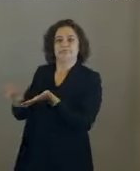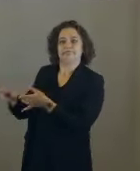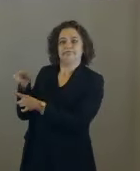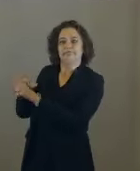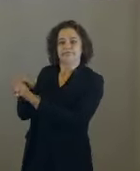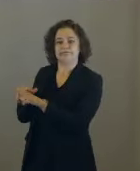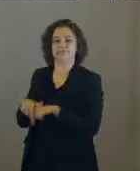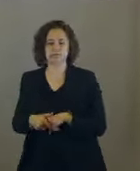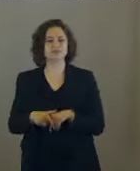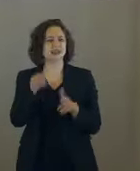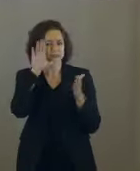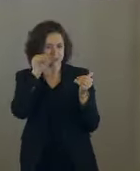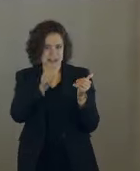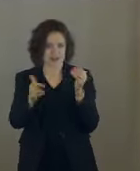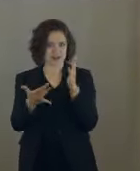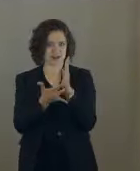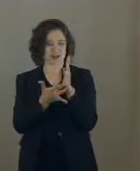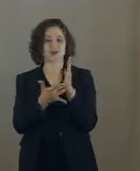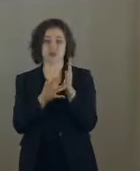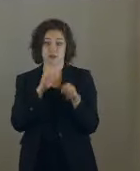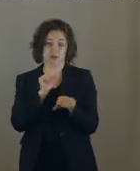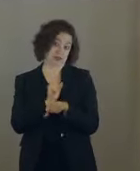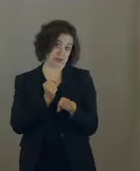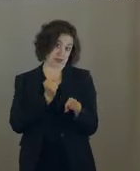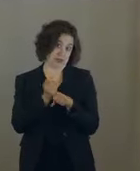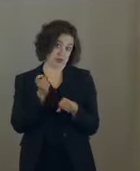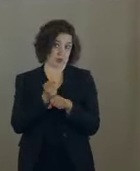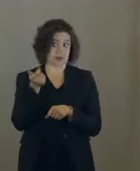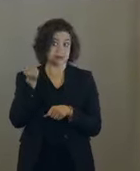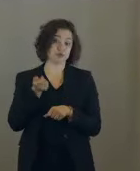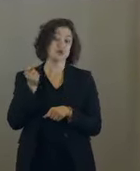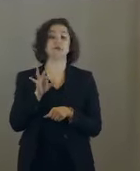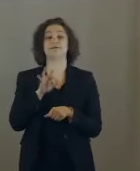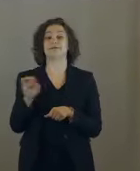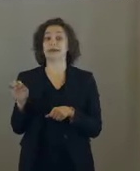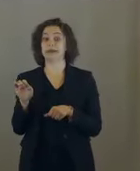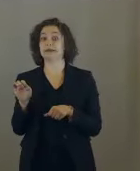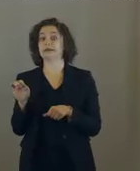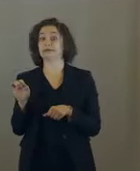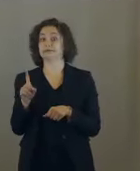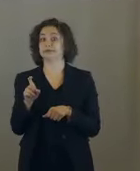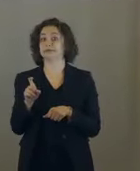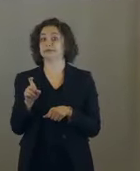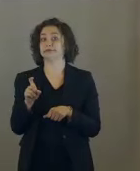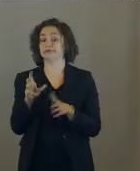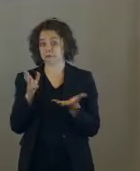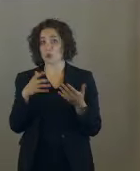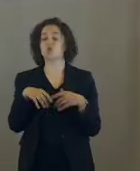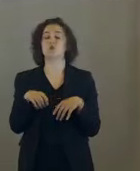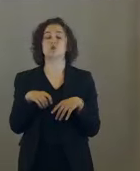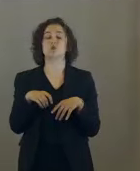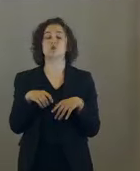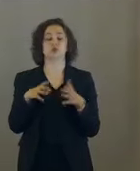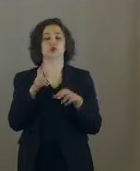that any sort of technology has an annual subscription fee and maintenance fee and whatnot. So to